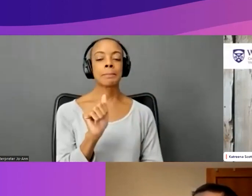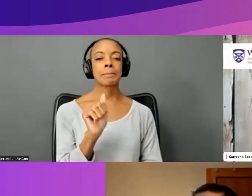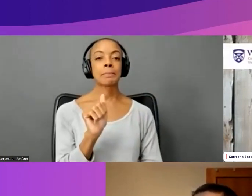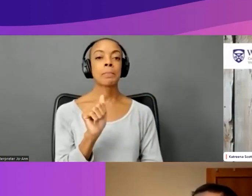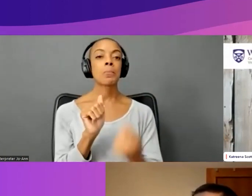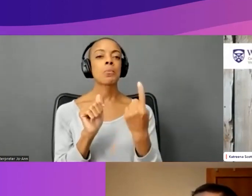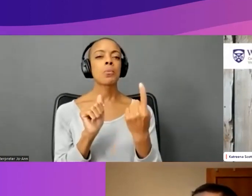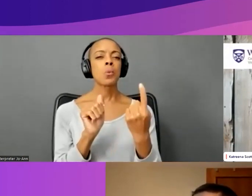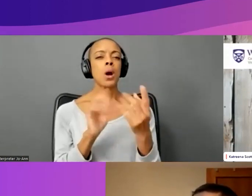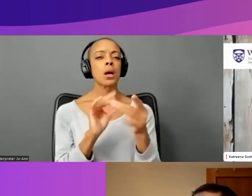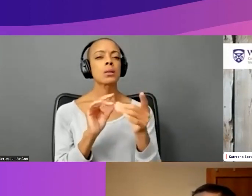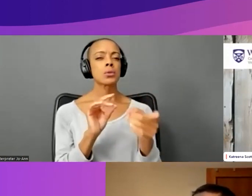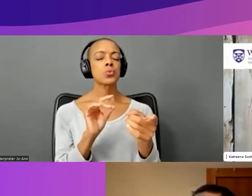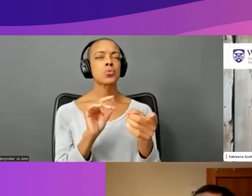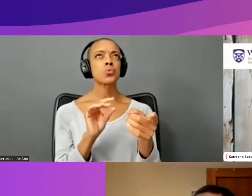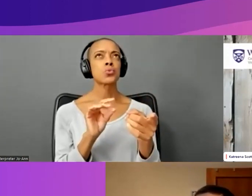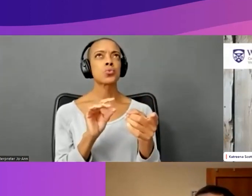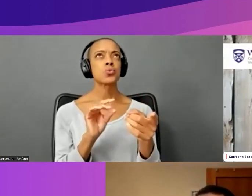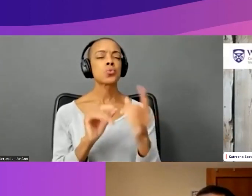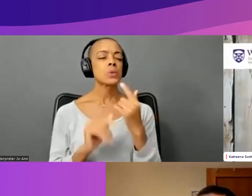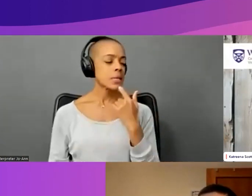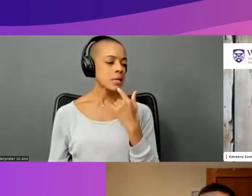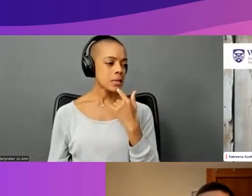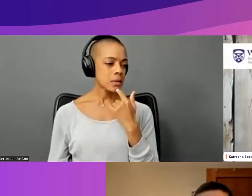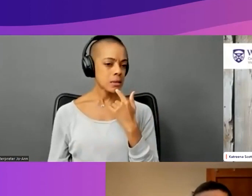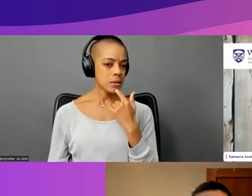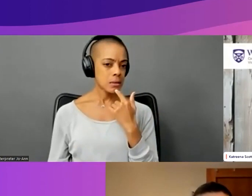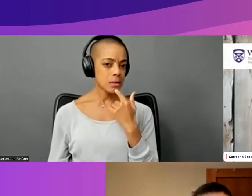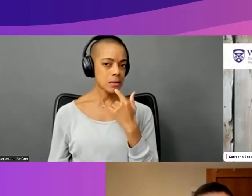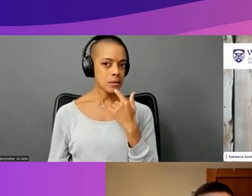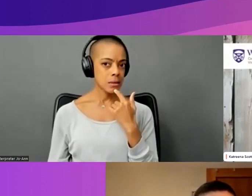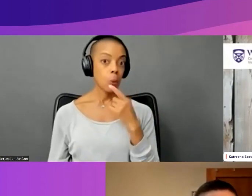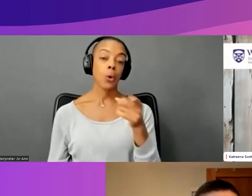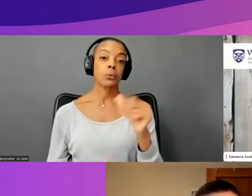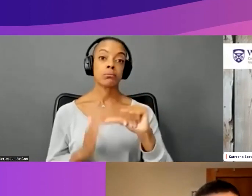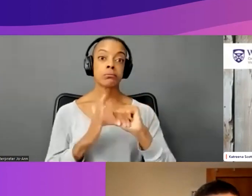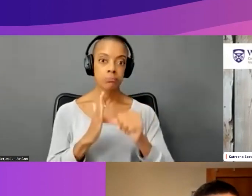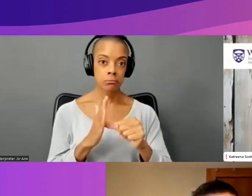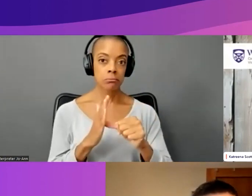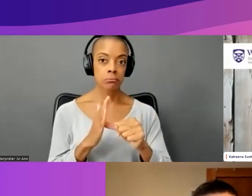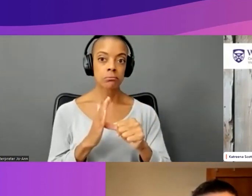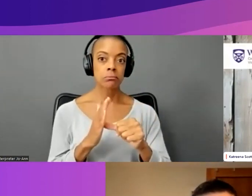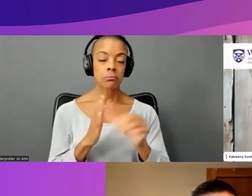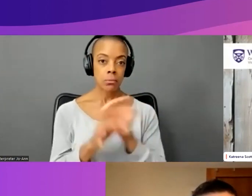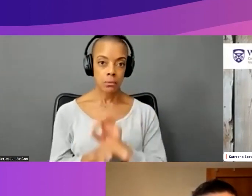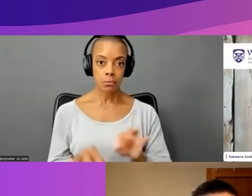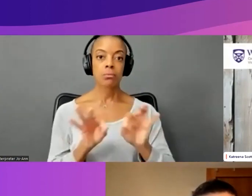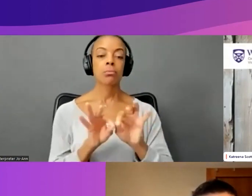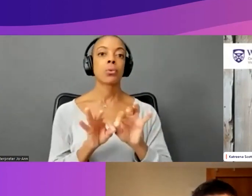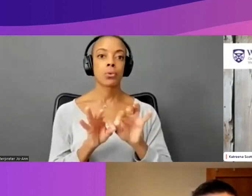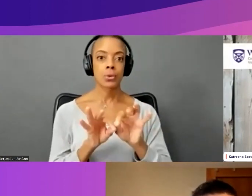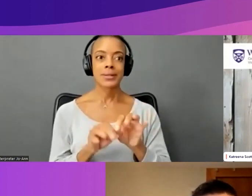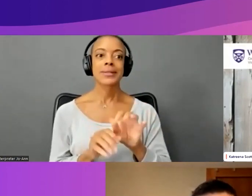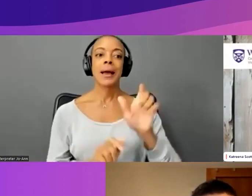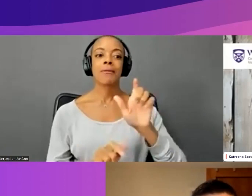things you talked a little bit about was, well, of course, you've just now emphasized the importance of getting people's